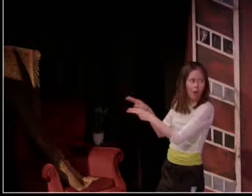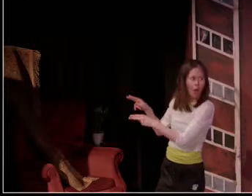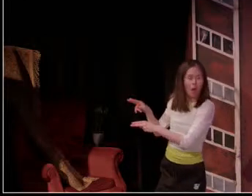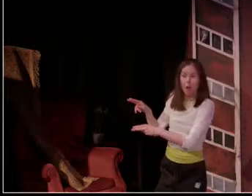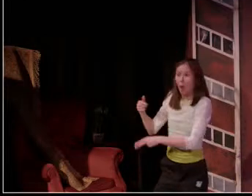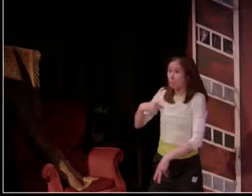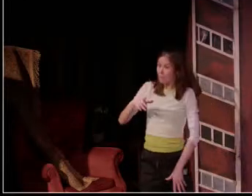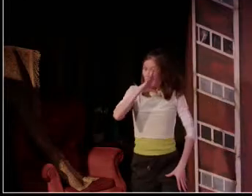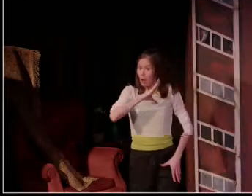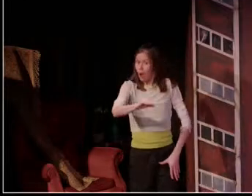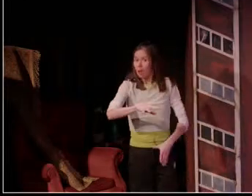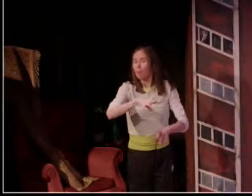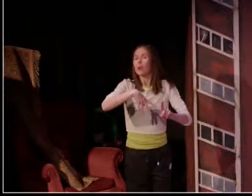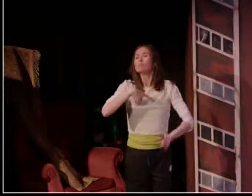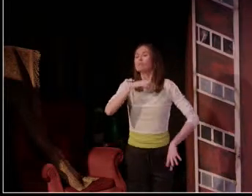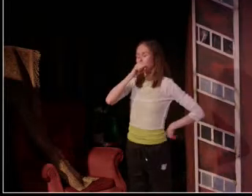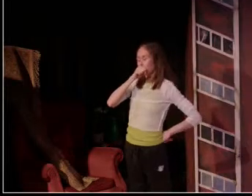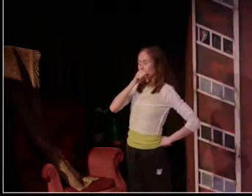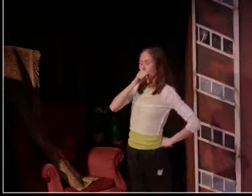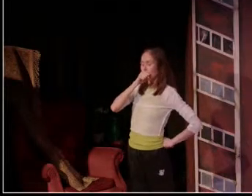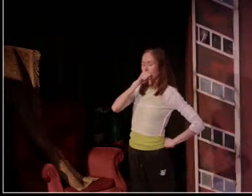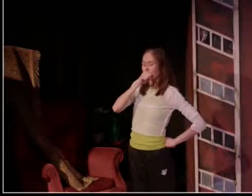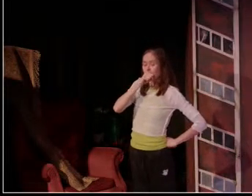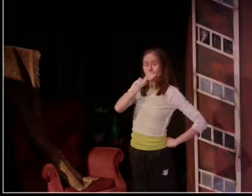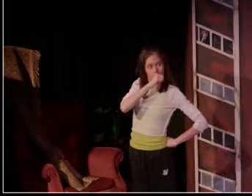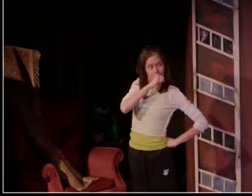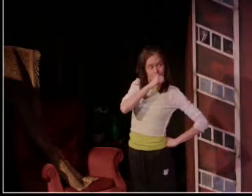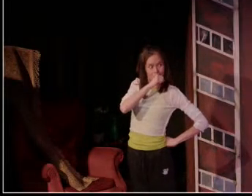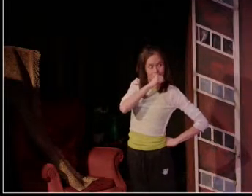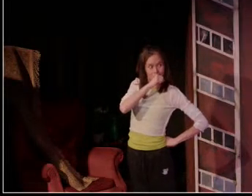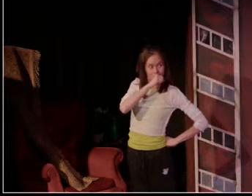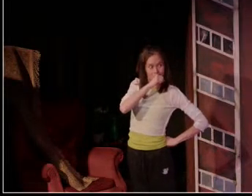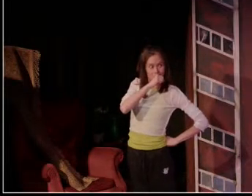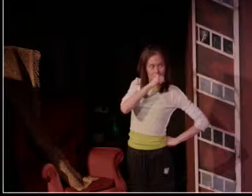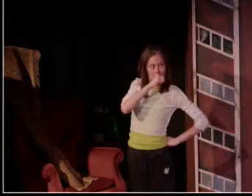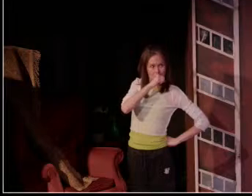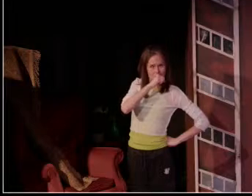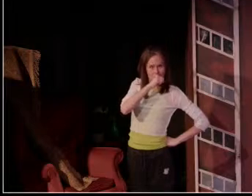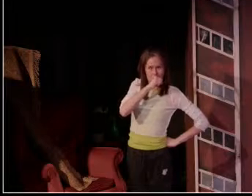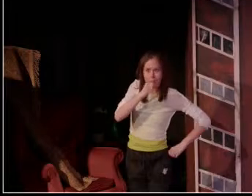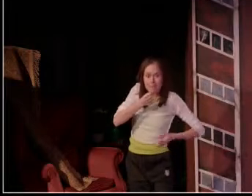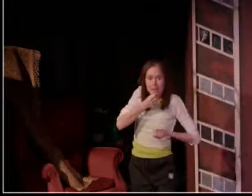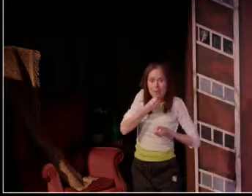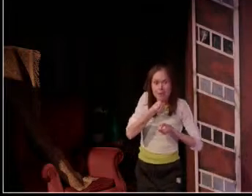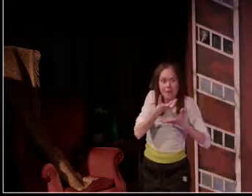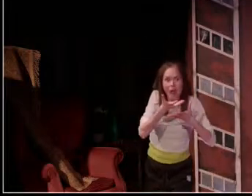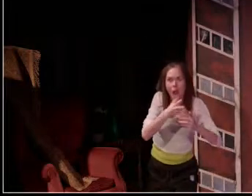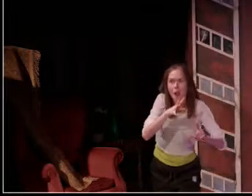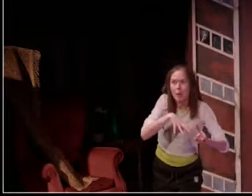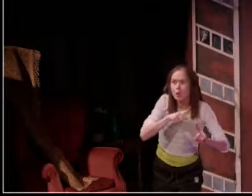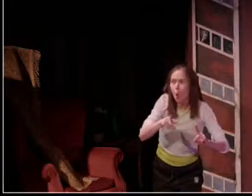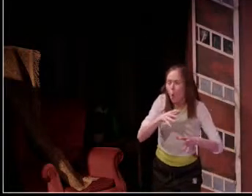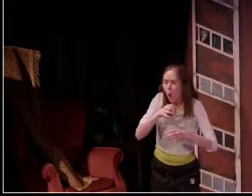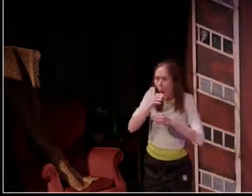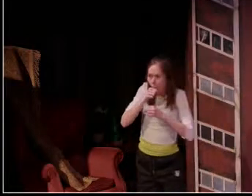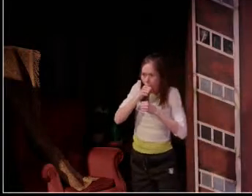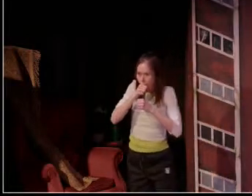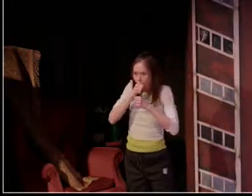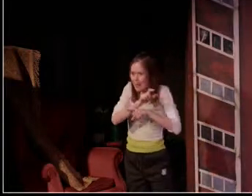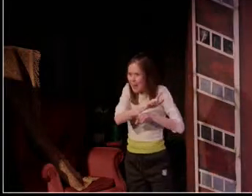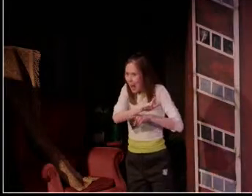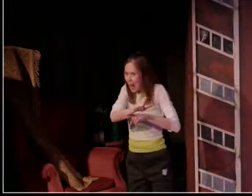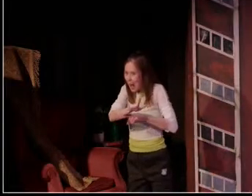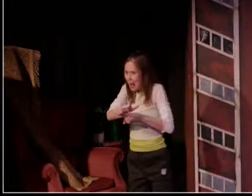tell Polixenes even if I could profit from it. Well, in fact, I think it might be more profitable to conceal it, and thereby I am loyal to